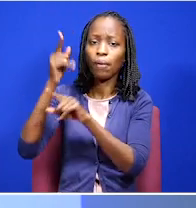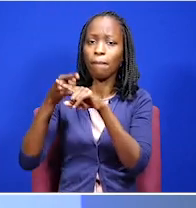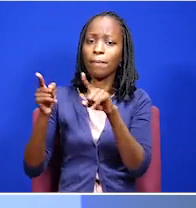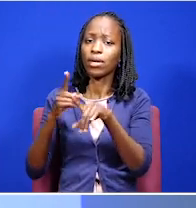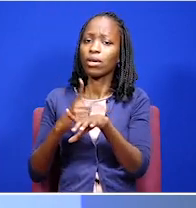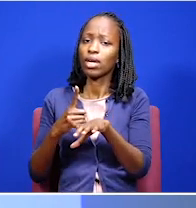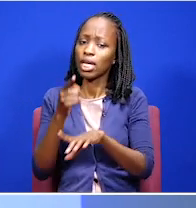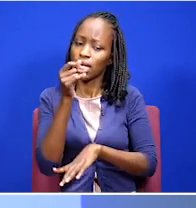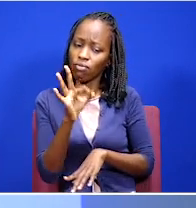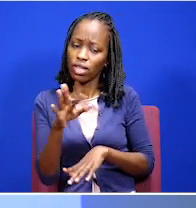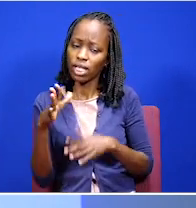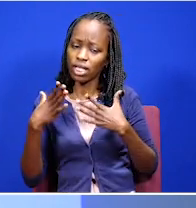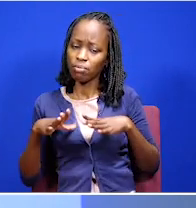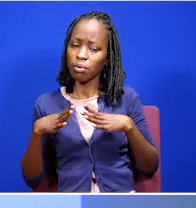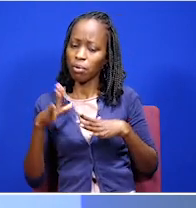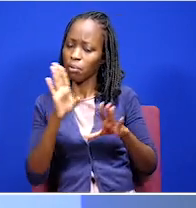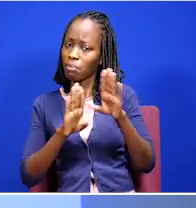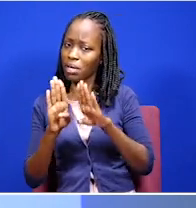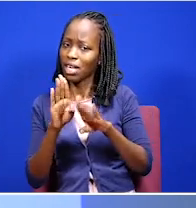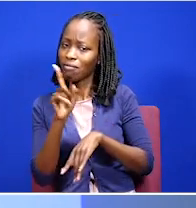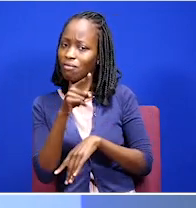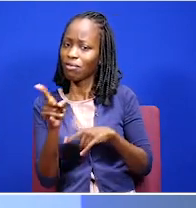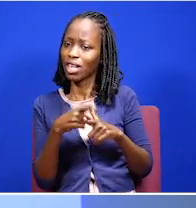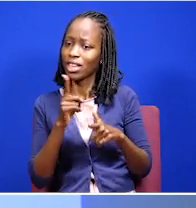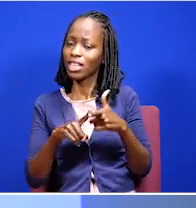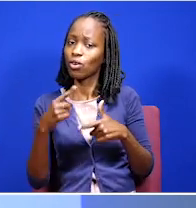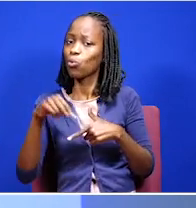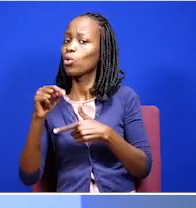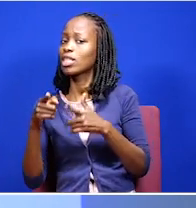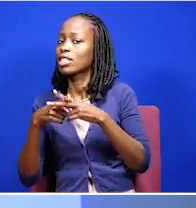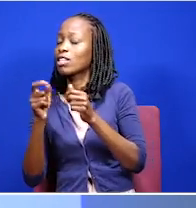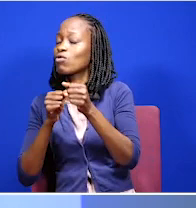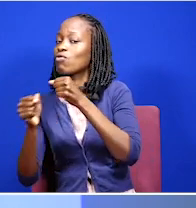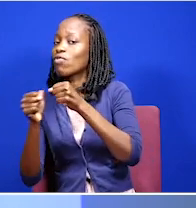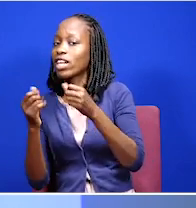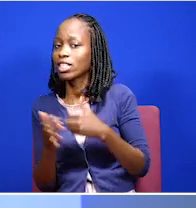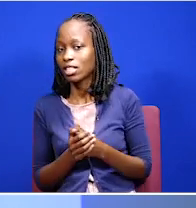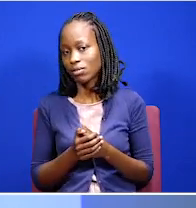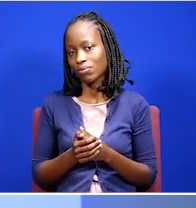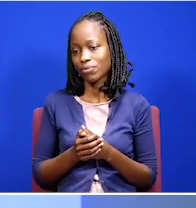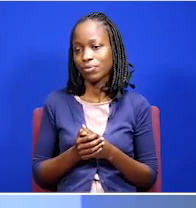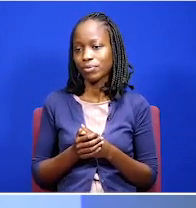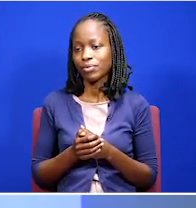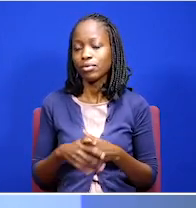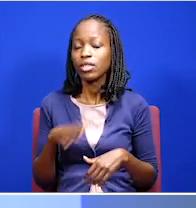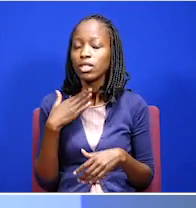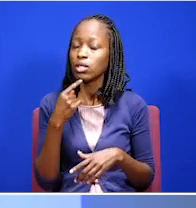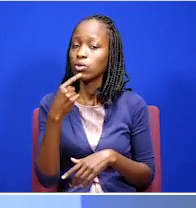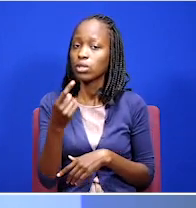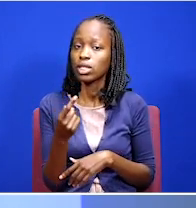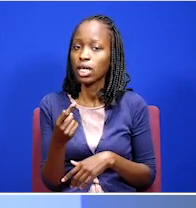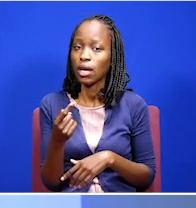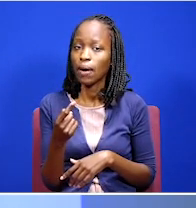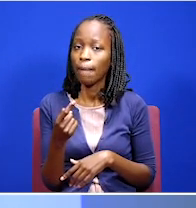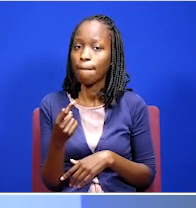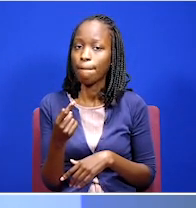know what? We are praying, yes, we are looking to God, yes, but if these people don't behave themselves, we are going to turn muscle. We